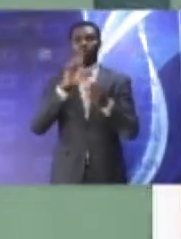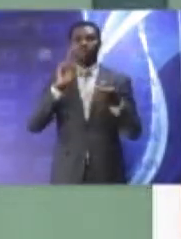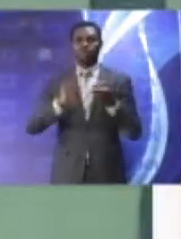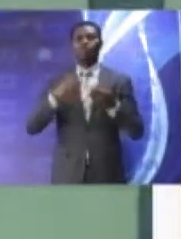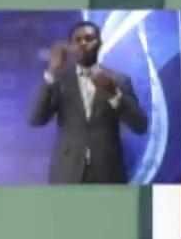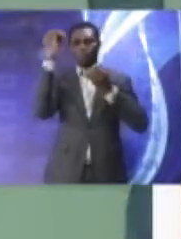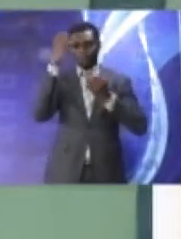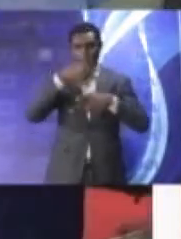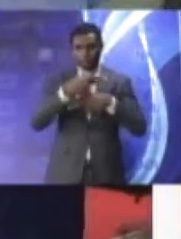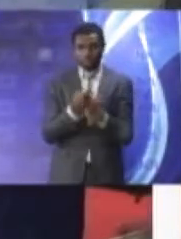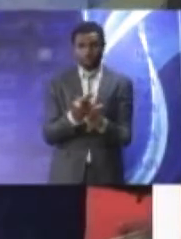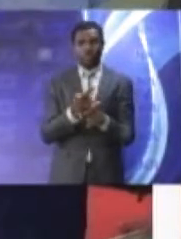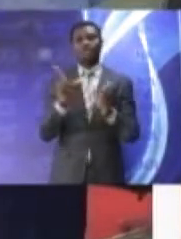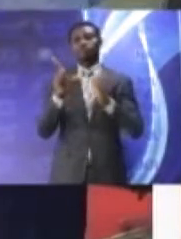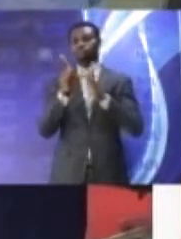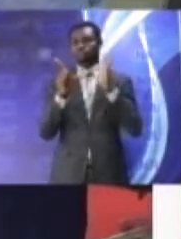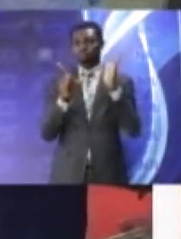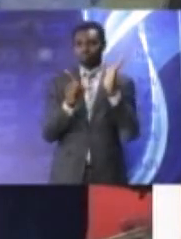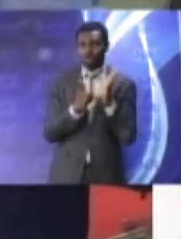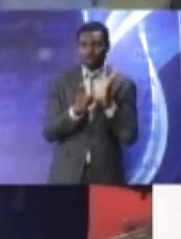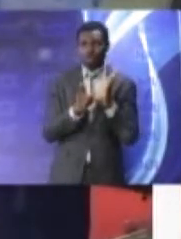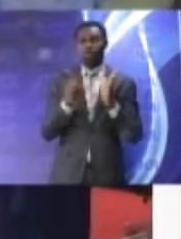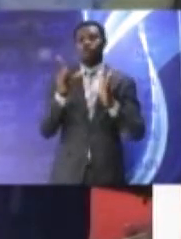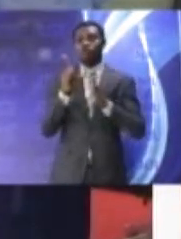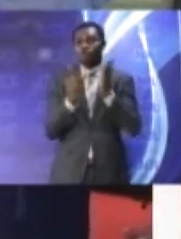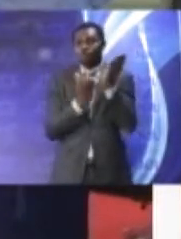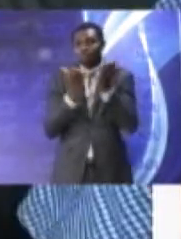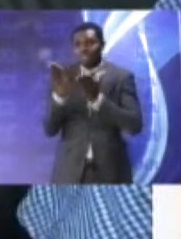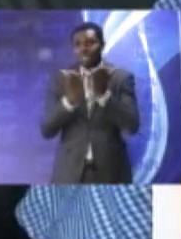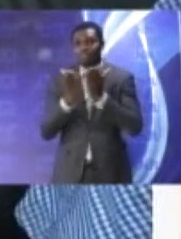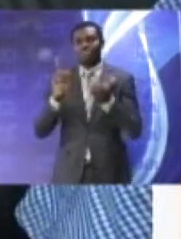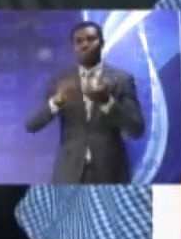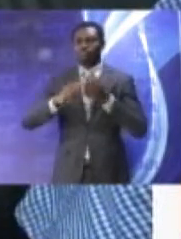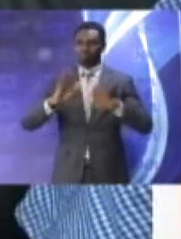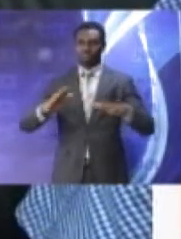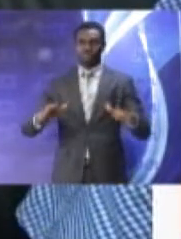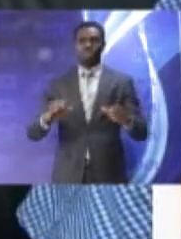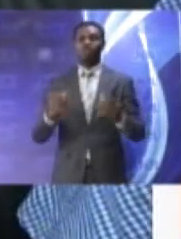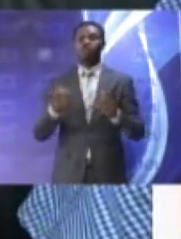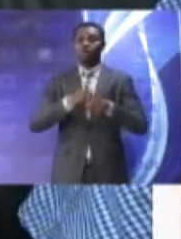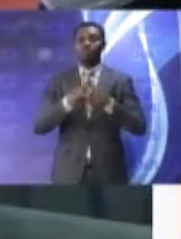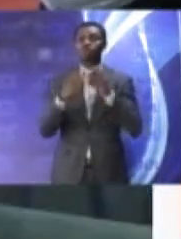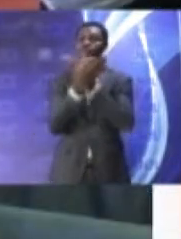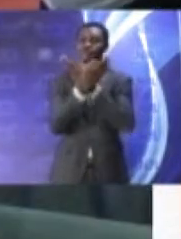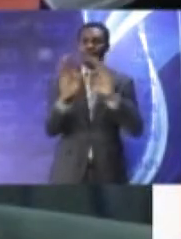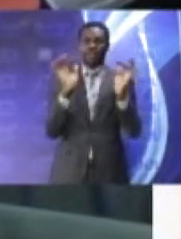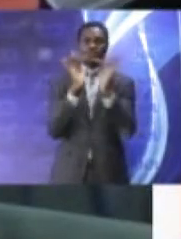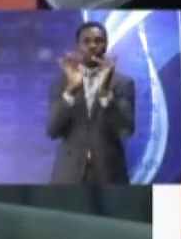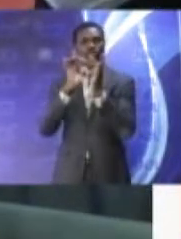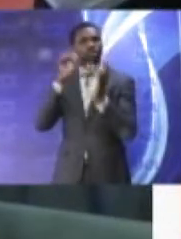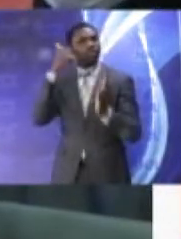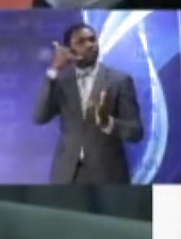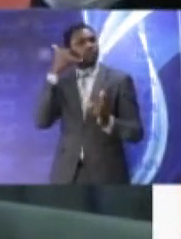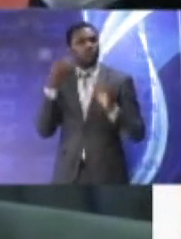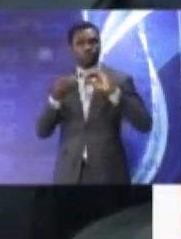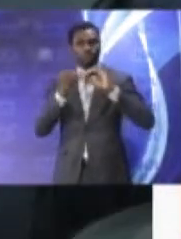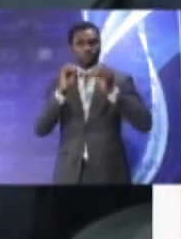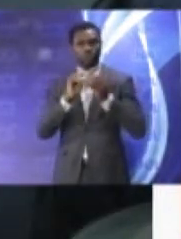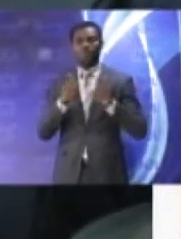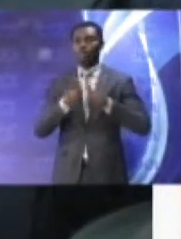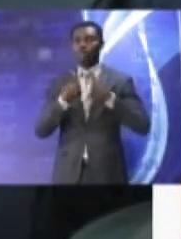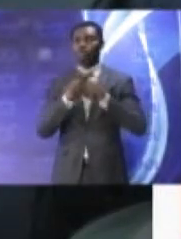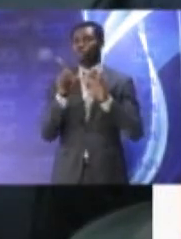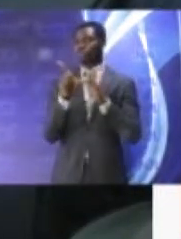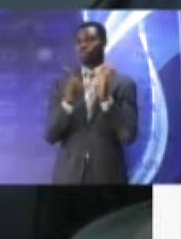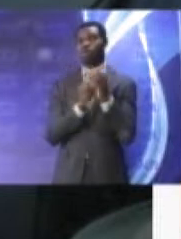free 24-hour helplines, child-friendly complaint services, as well as child offenders court and free legal advice